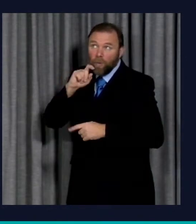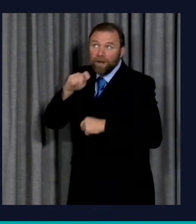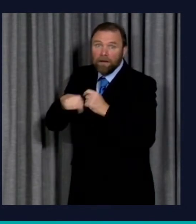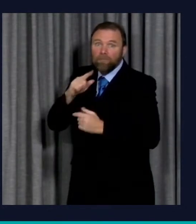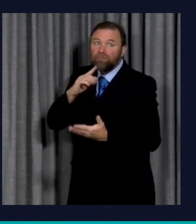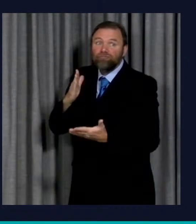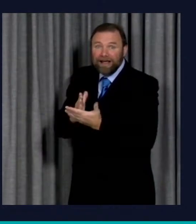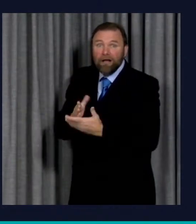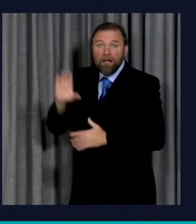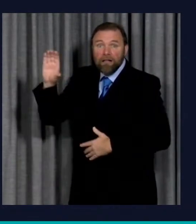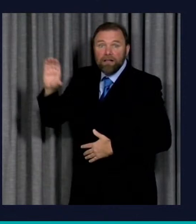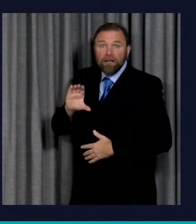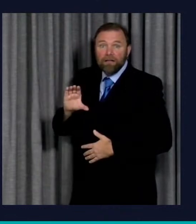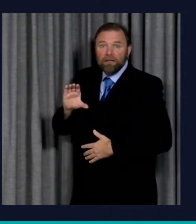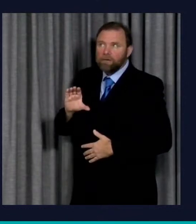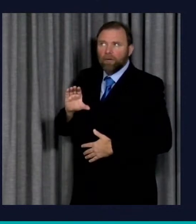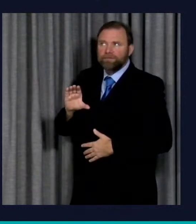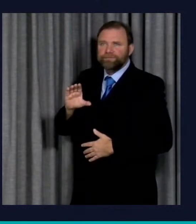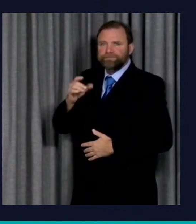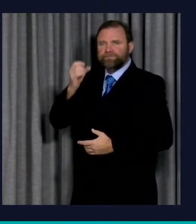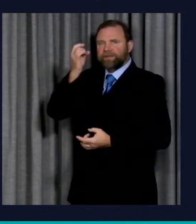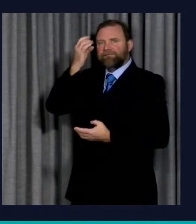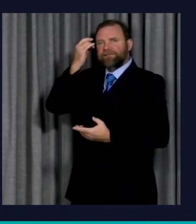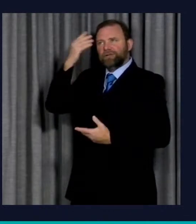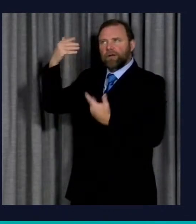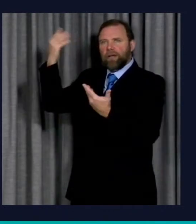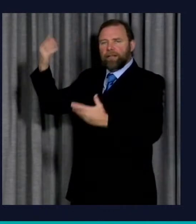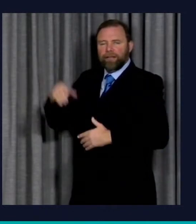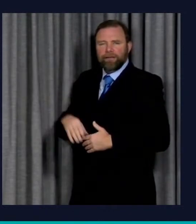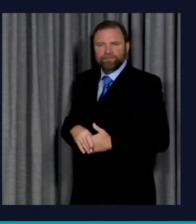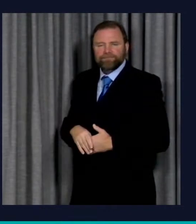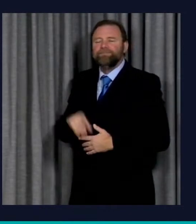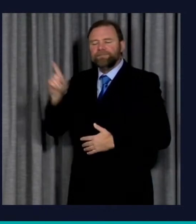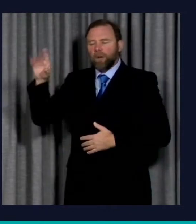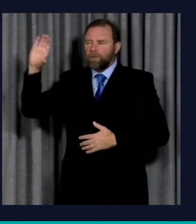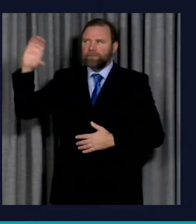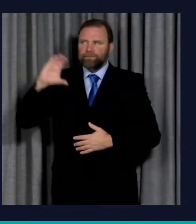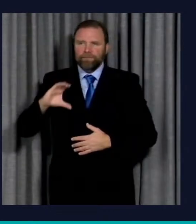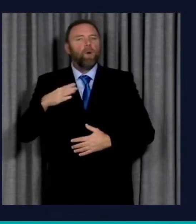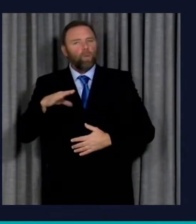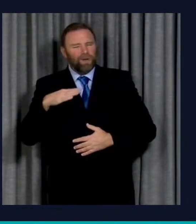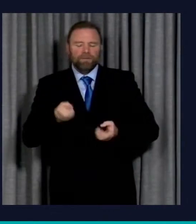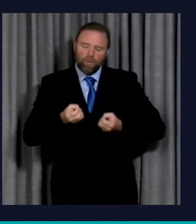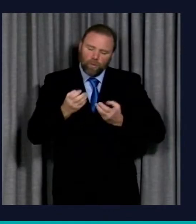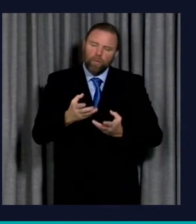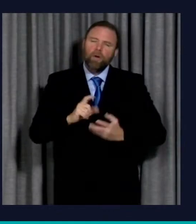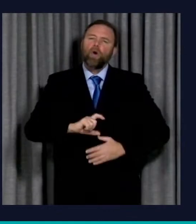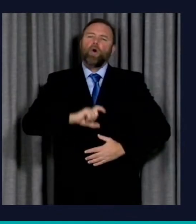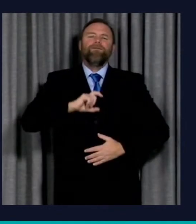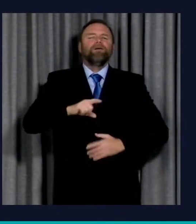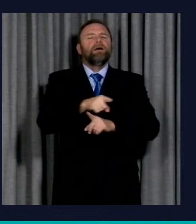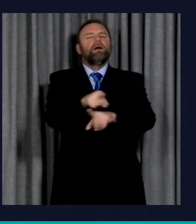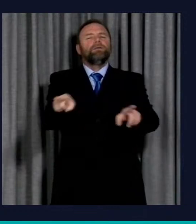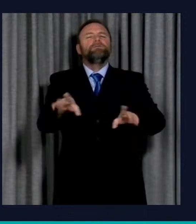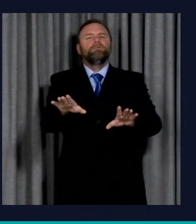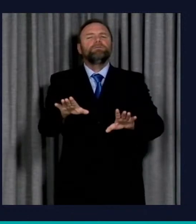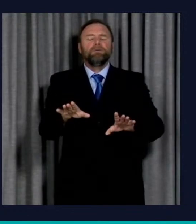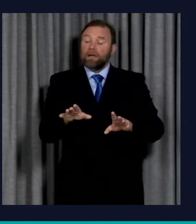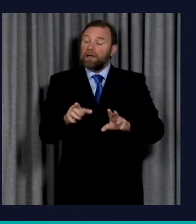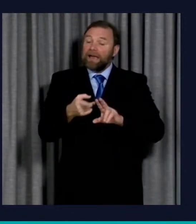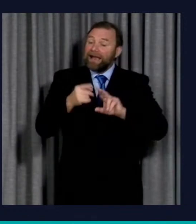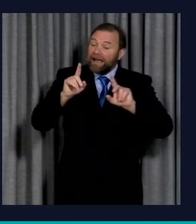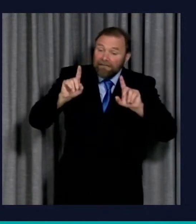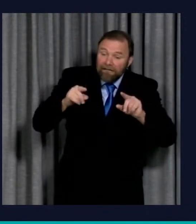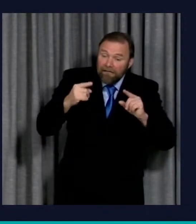real rather than fictional, in order to give businesses in Wales the confidence they need that if they're not able to trade as they